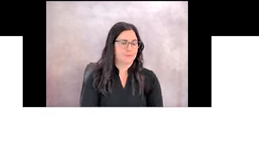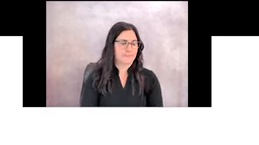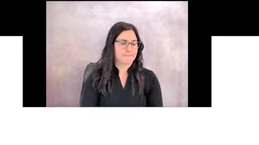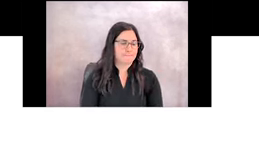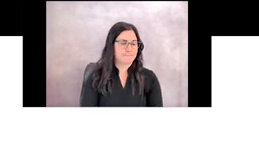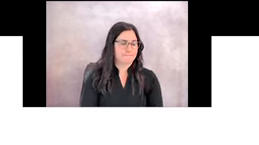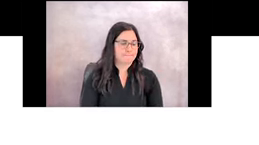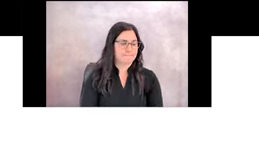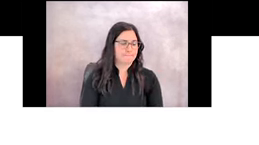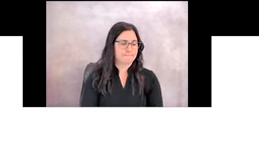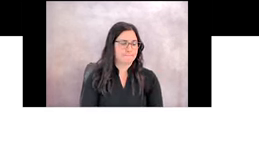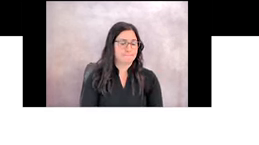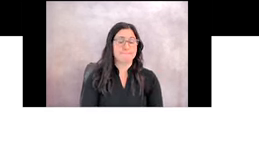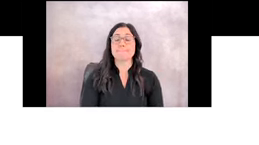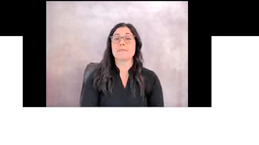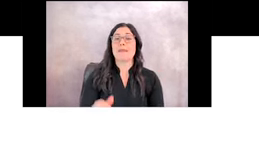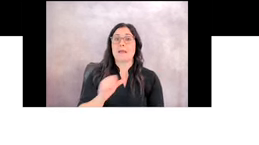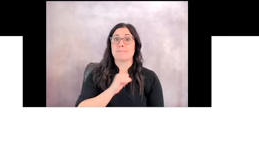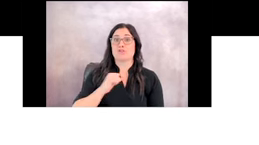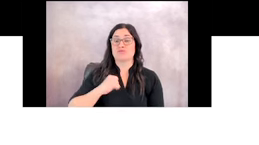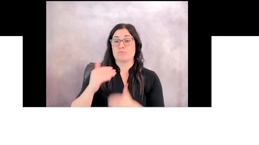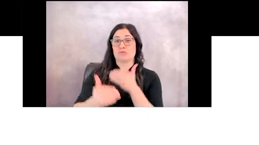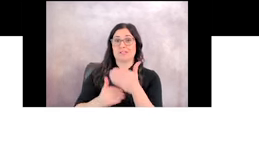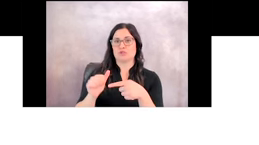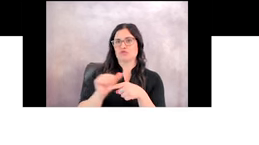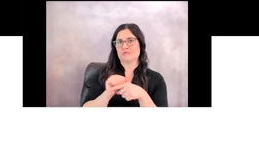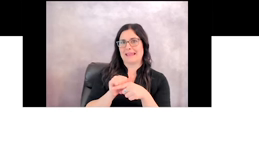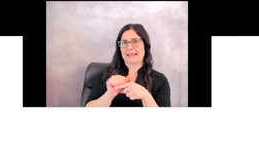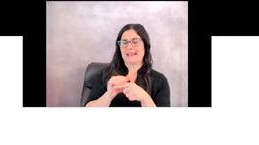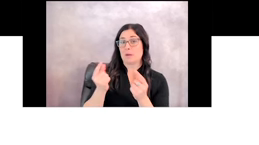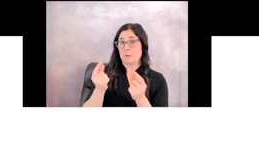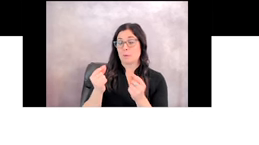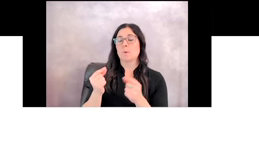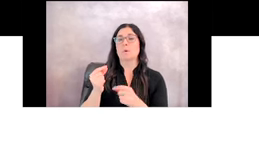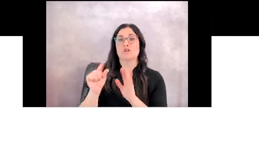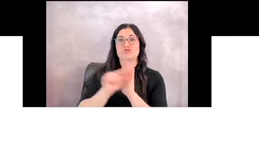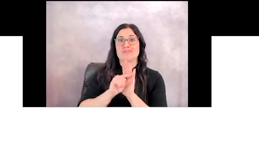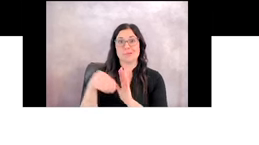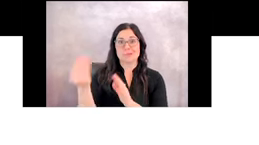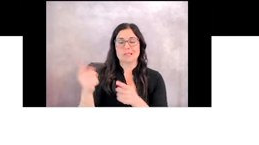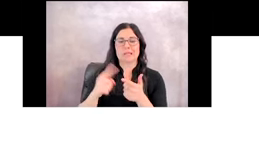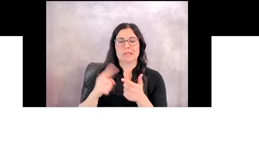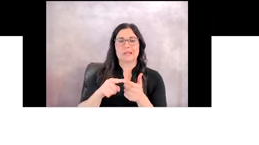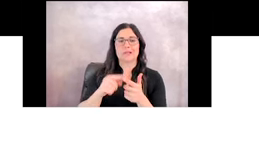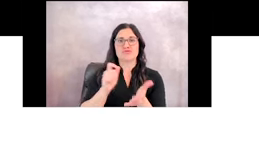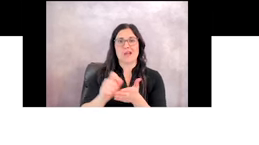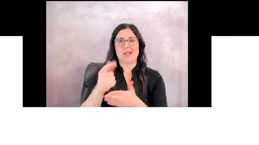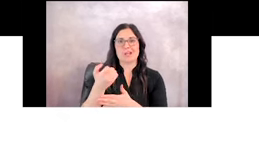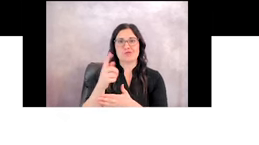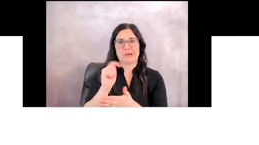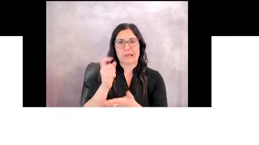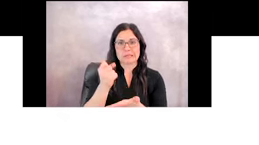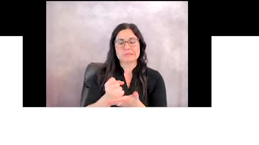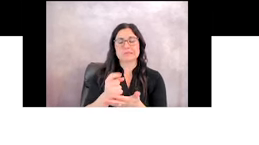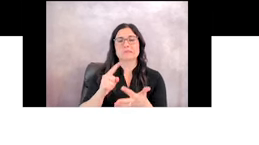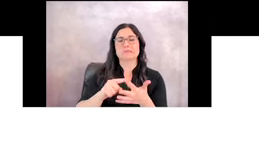Training for administrative procedures, such as process for submitting grades, writing grants, action plans. That's, I think, beyond the